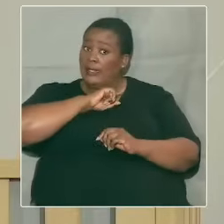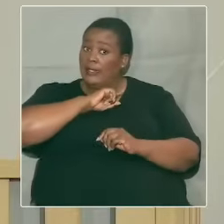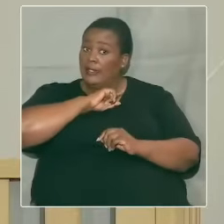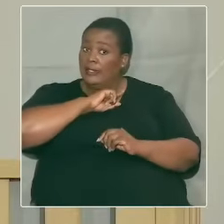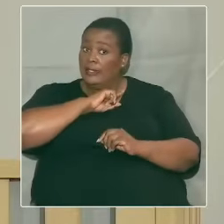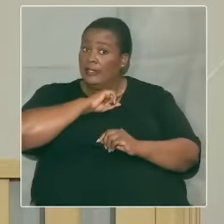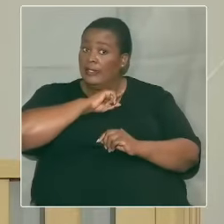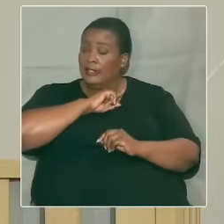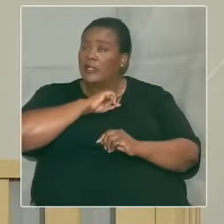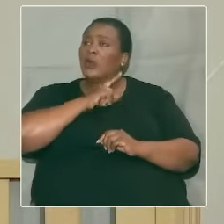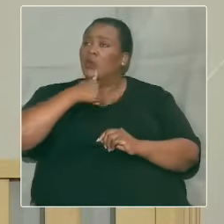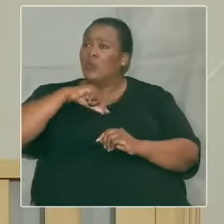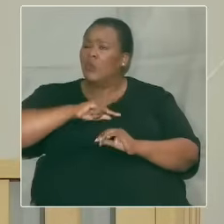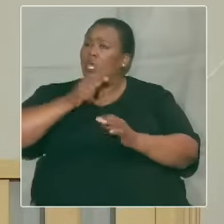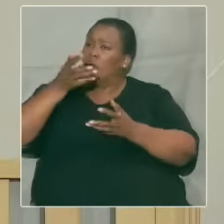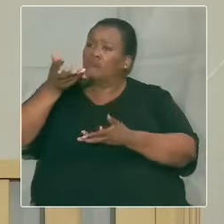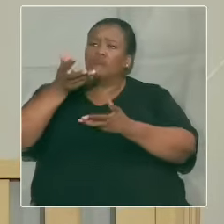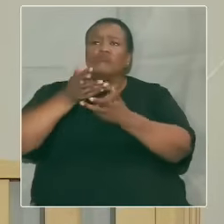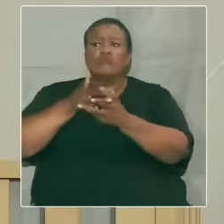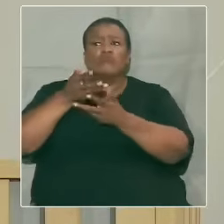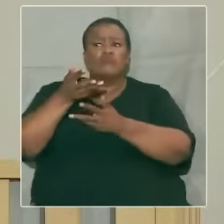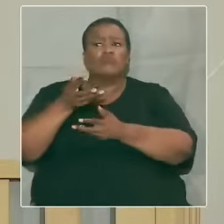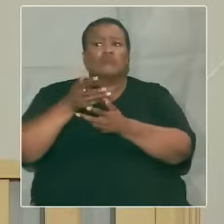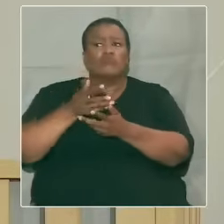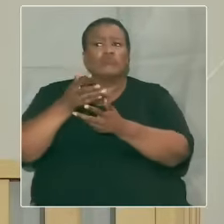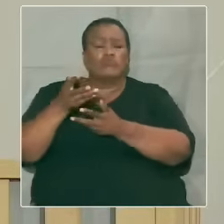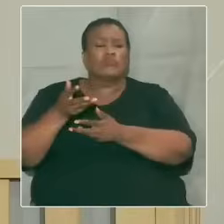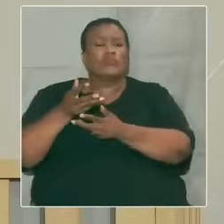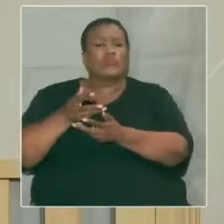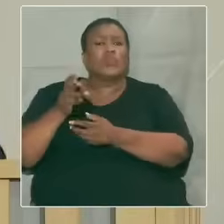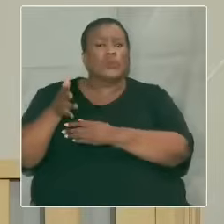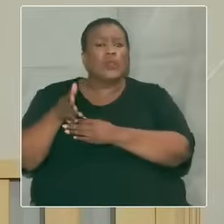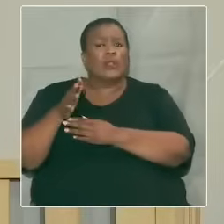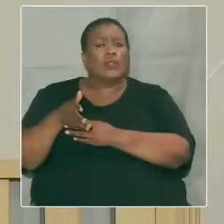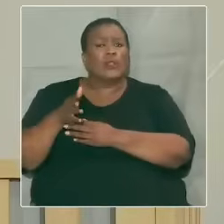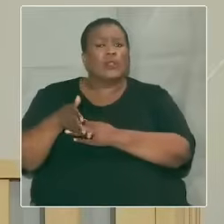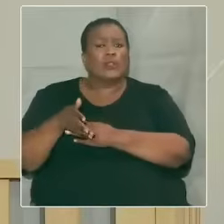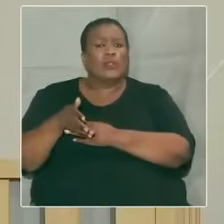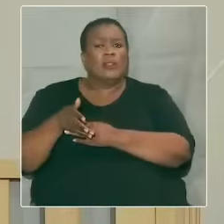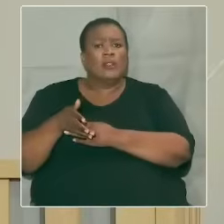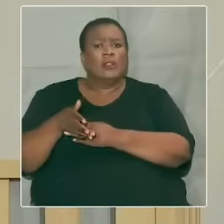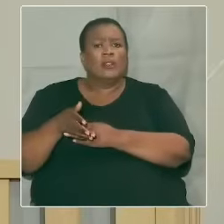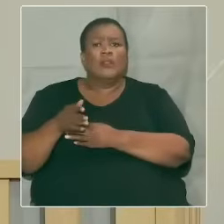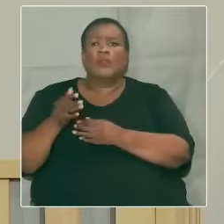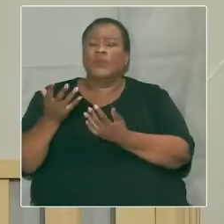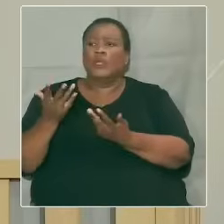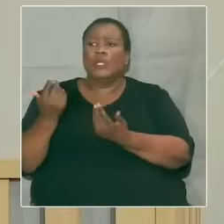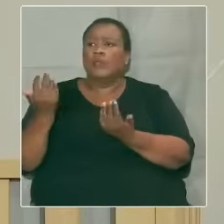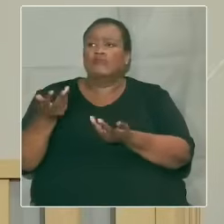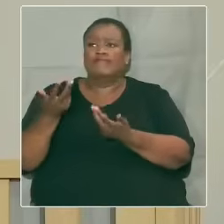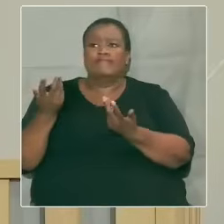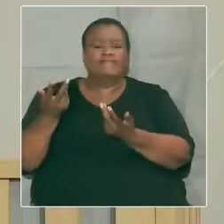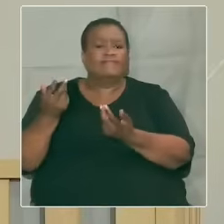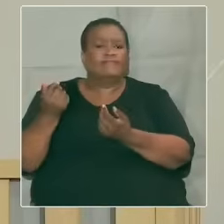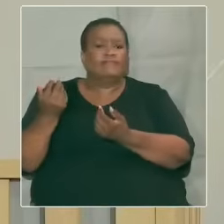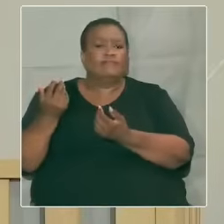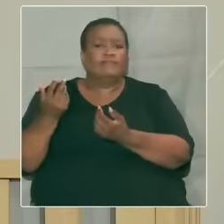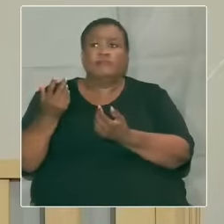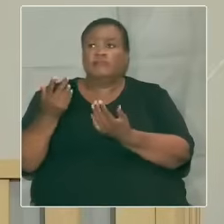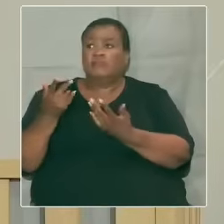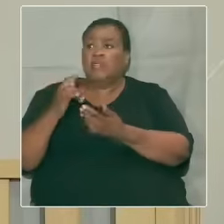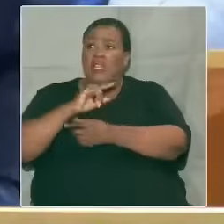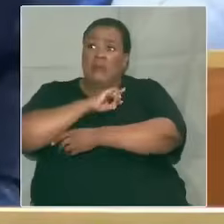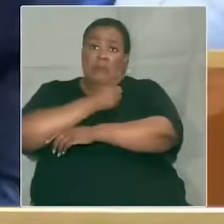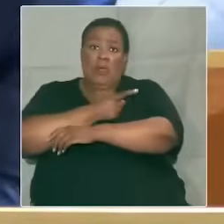instruction, we will engage on such a matter, whether as to where is his powers, does it end